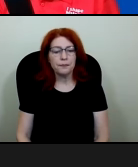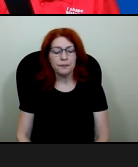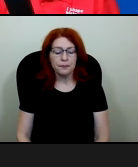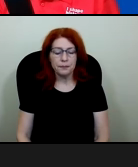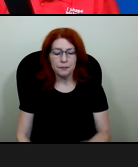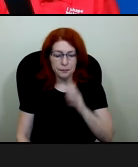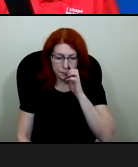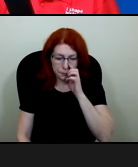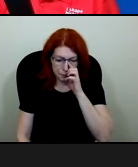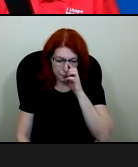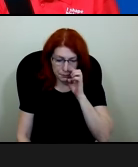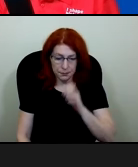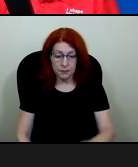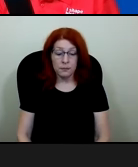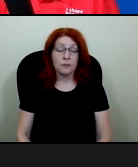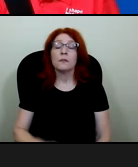So we have 2 A's,